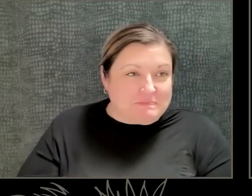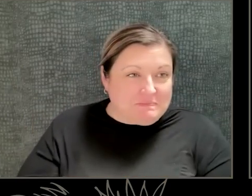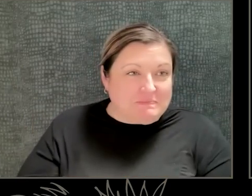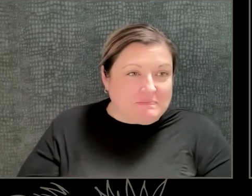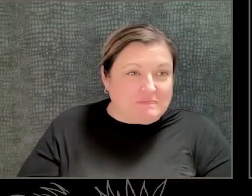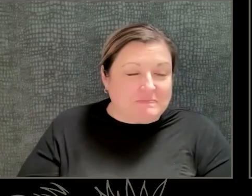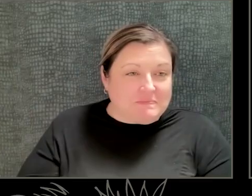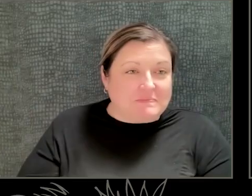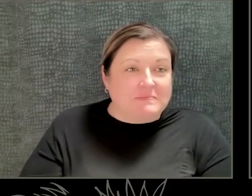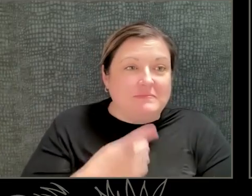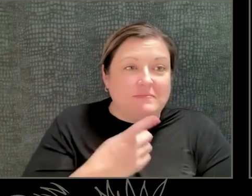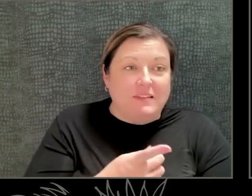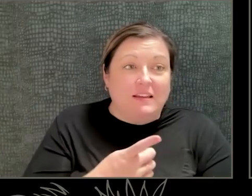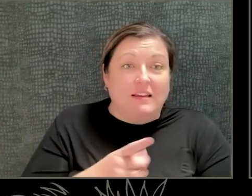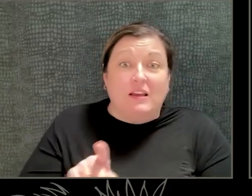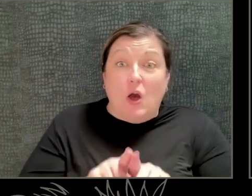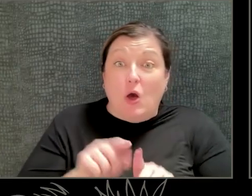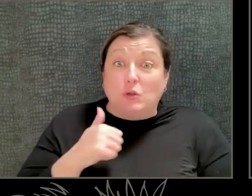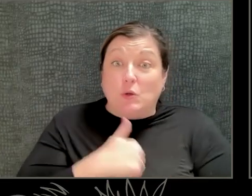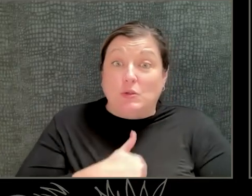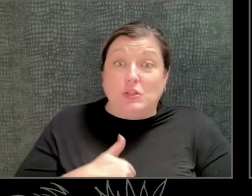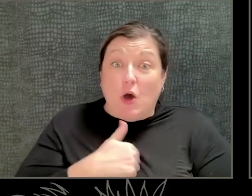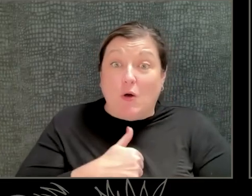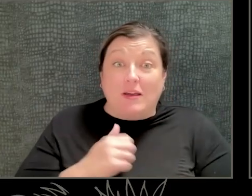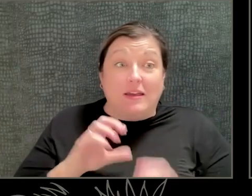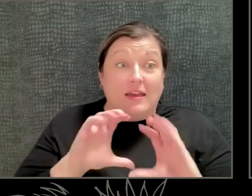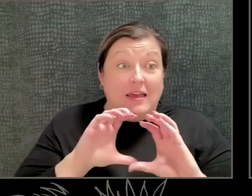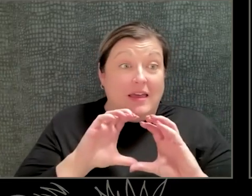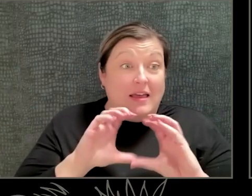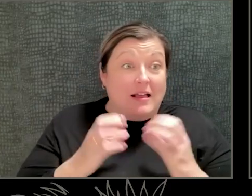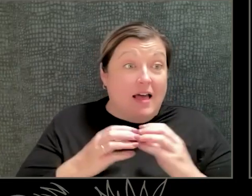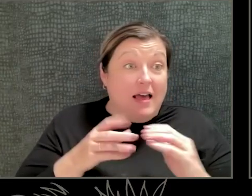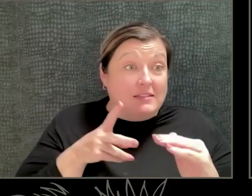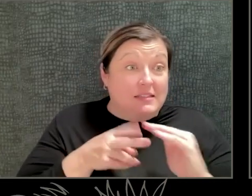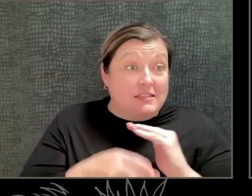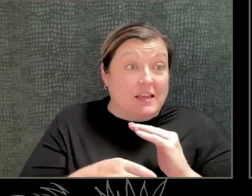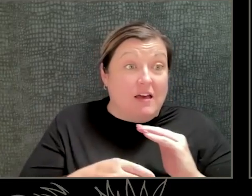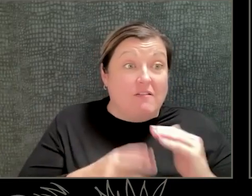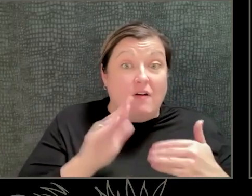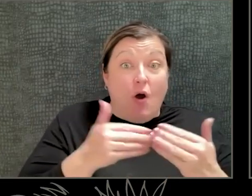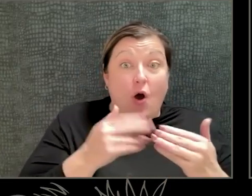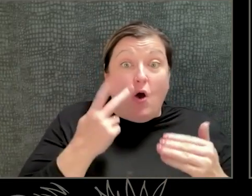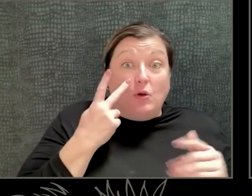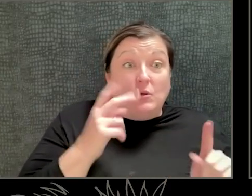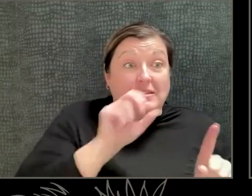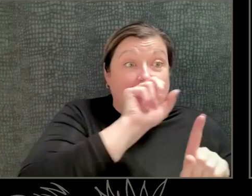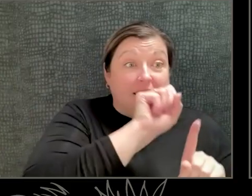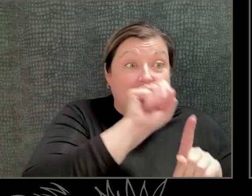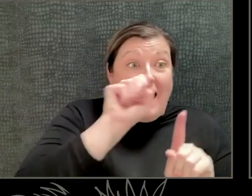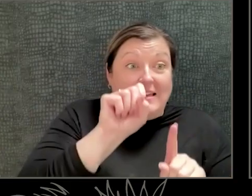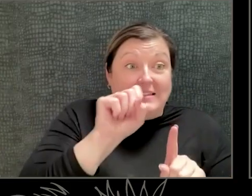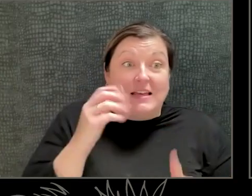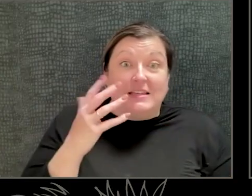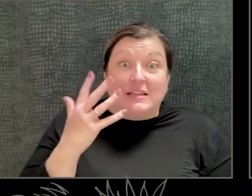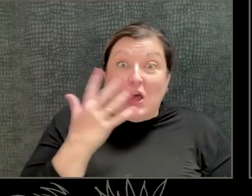So I'm also sorry that class is cut off in this, and all you see are the S's, and it almost looks explicit.